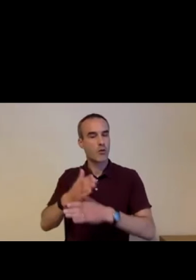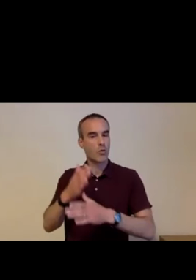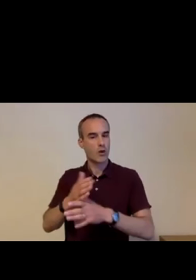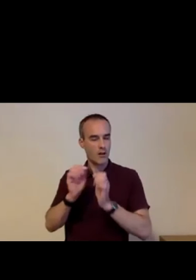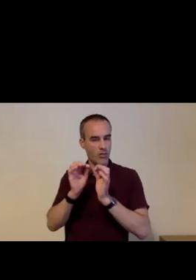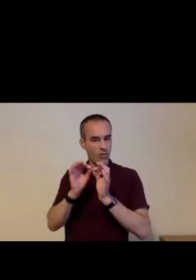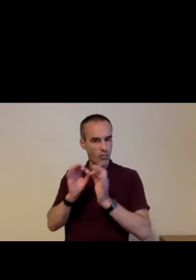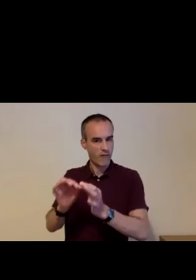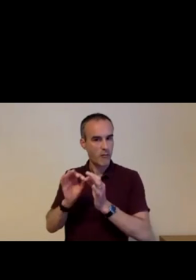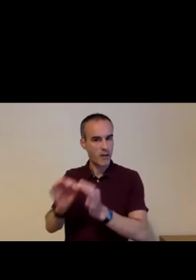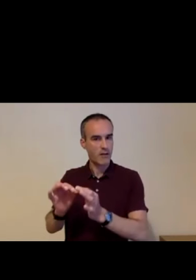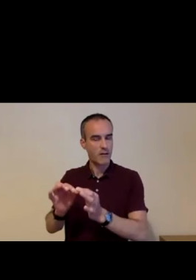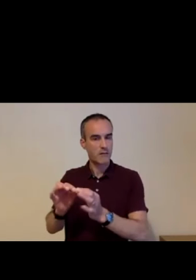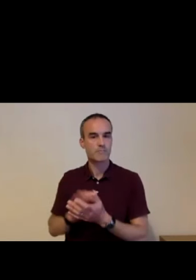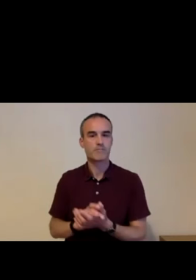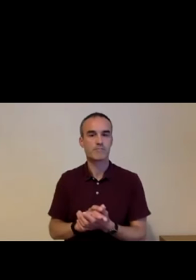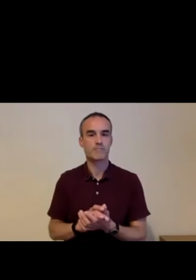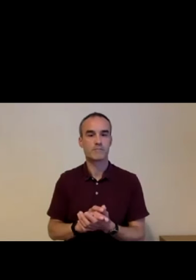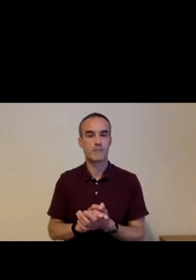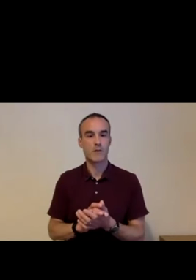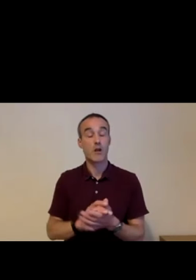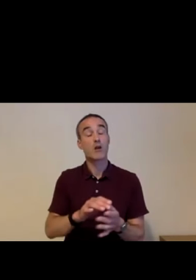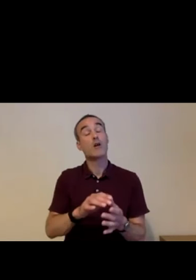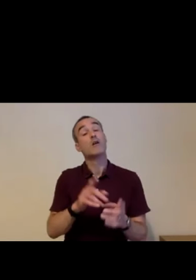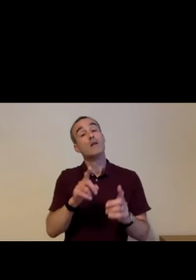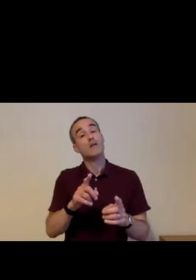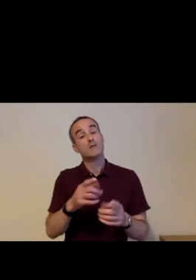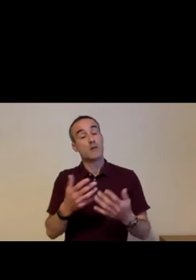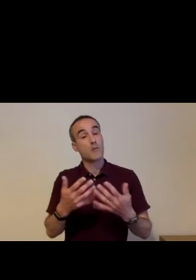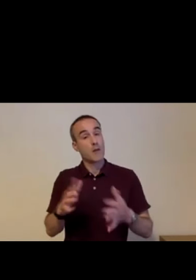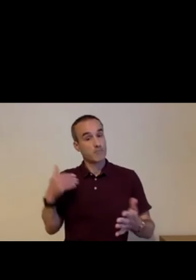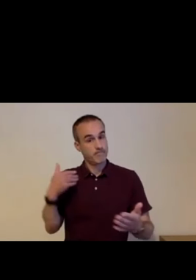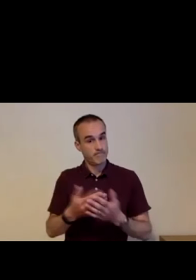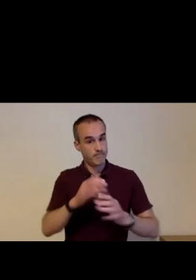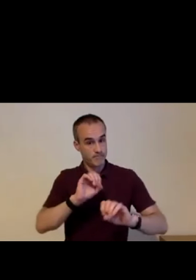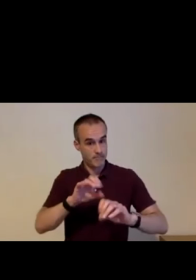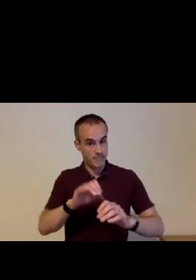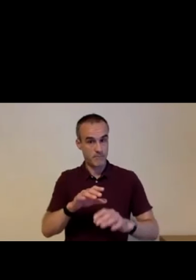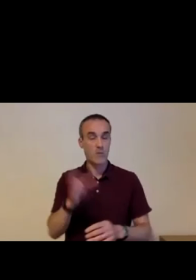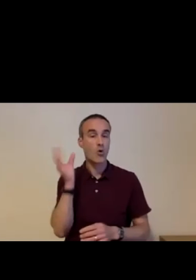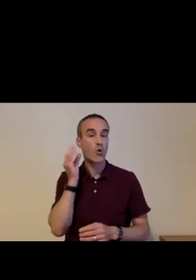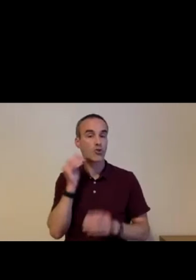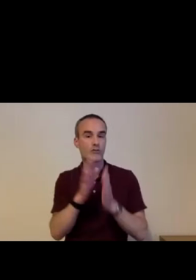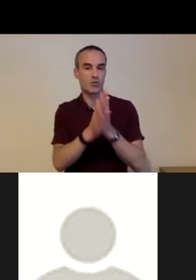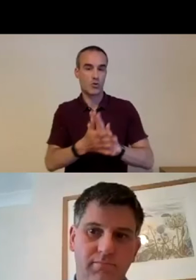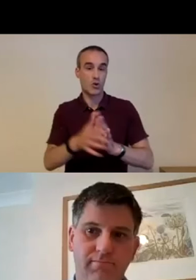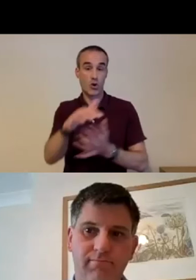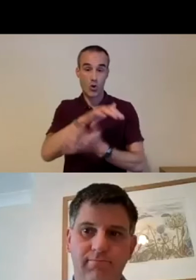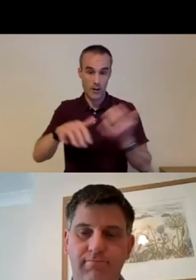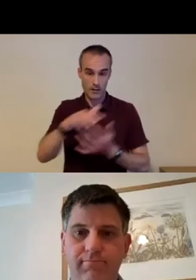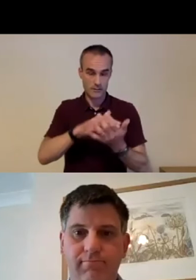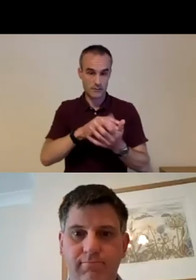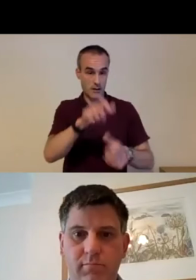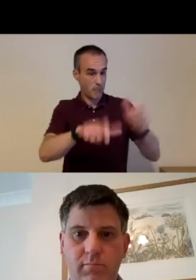situation. So what I think I've shared with you is that auditory disorders are complex and the unmet need is extremely